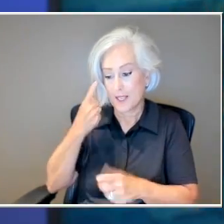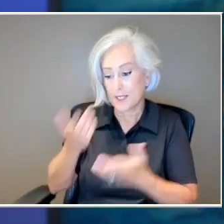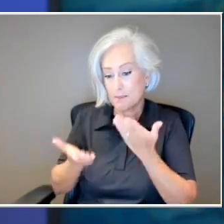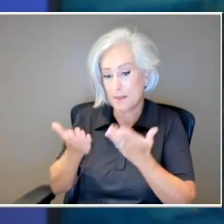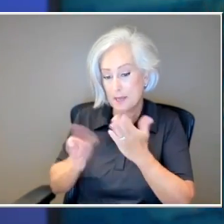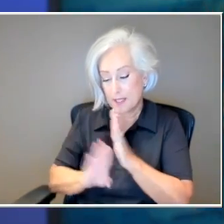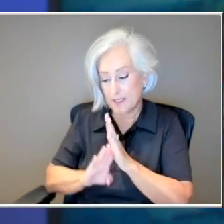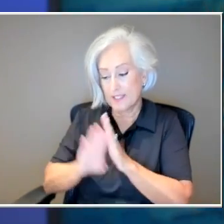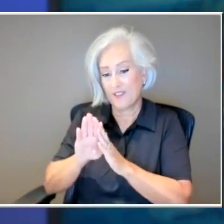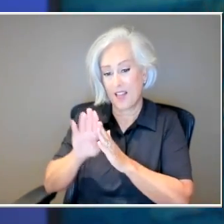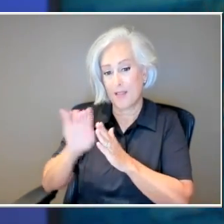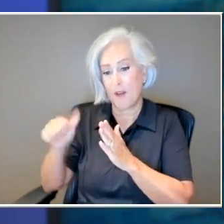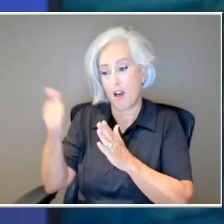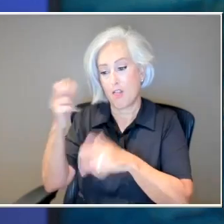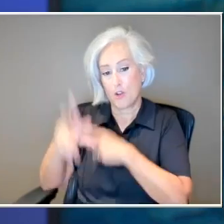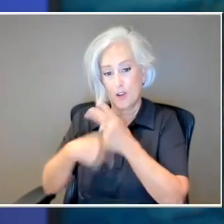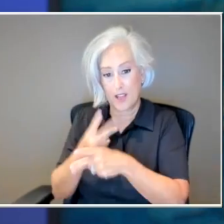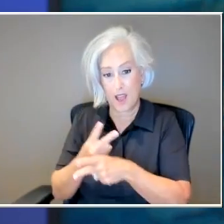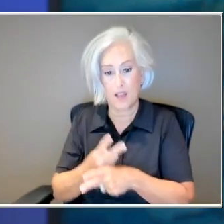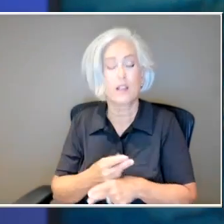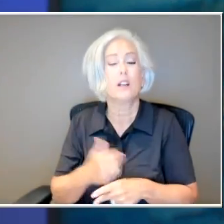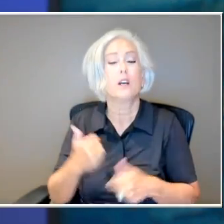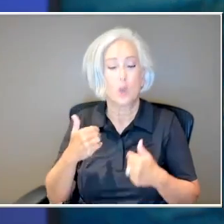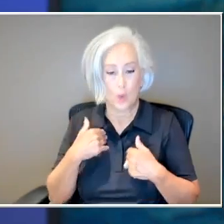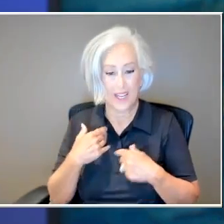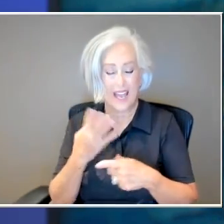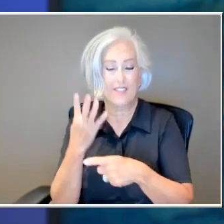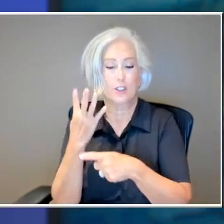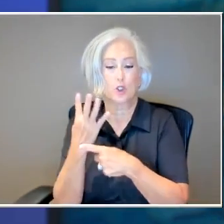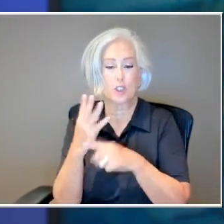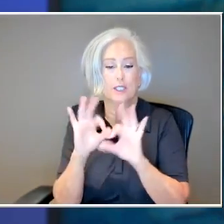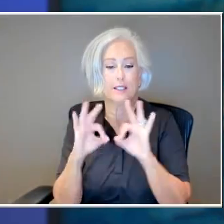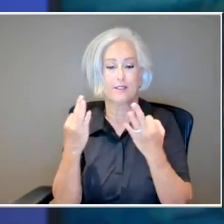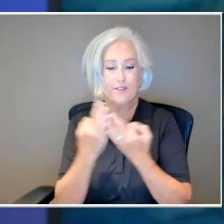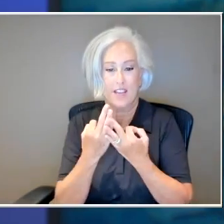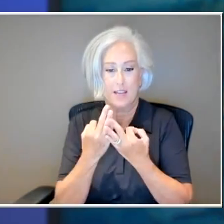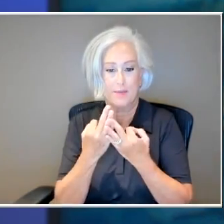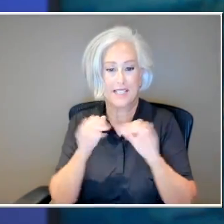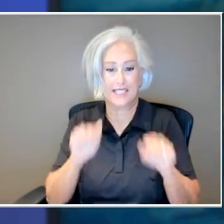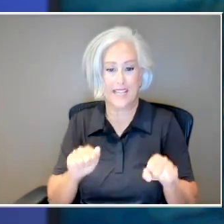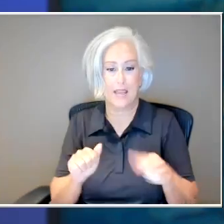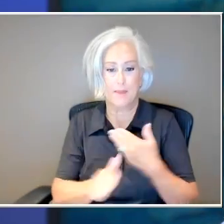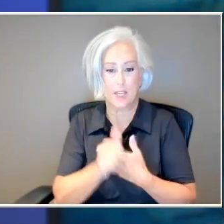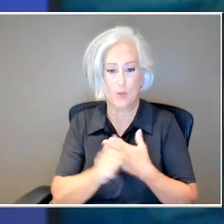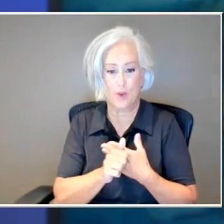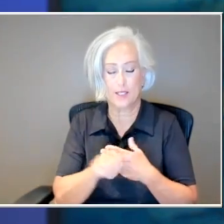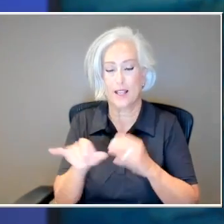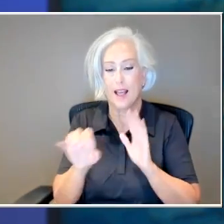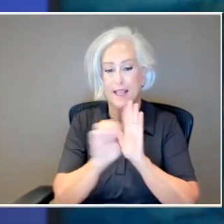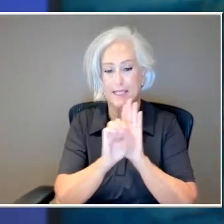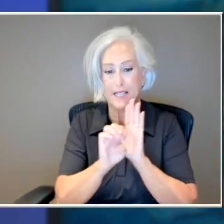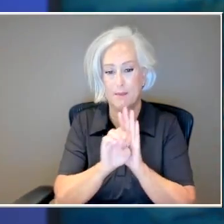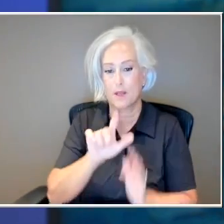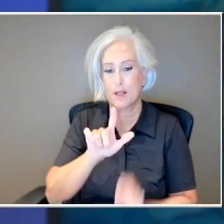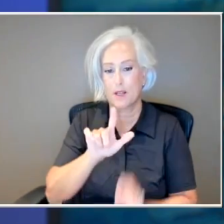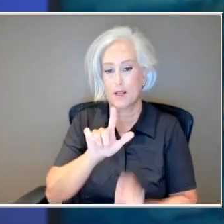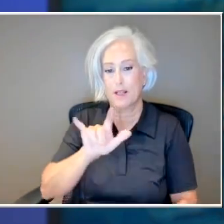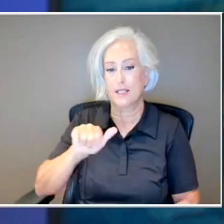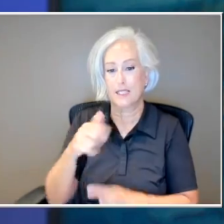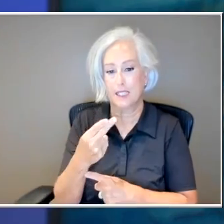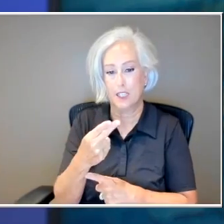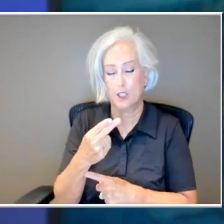families that can put you at risk for different pathways. Something like Lynch syndrome can put you at risk of